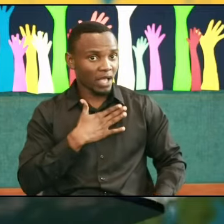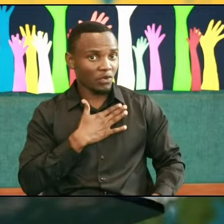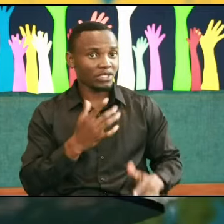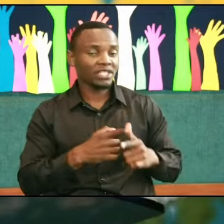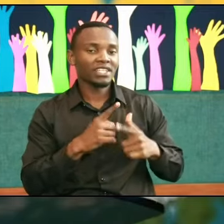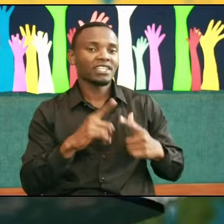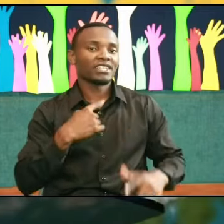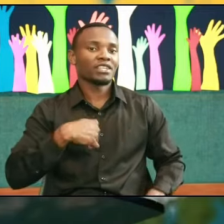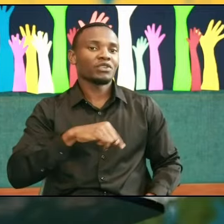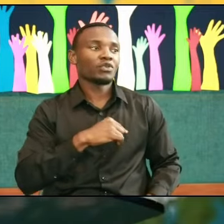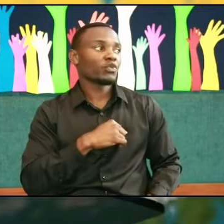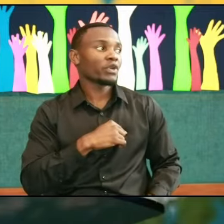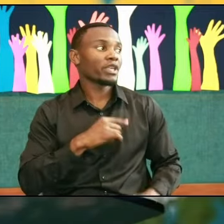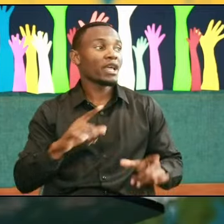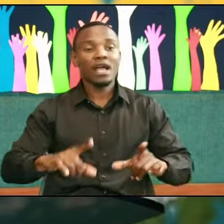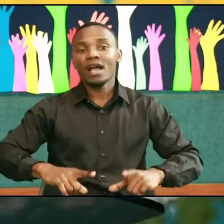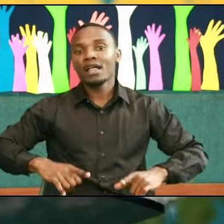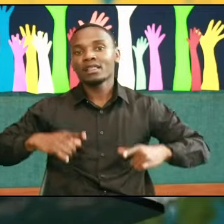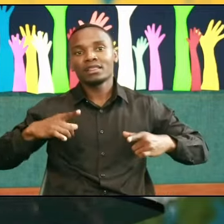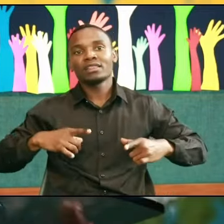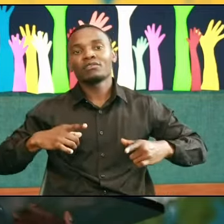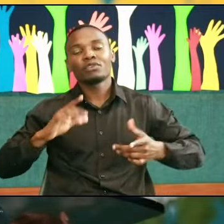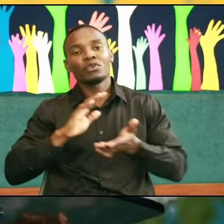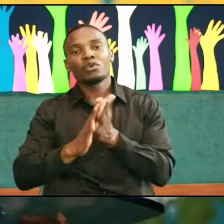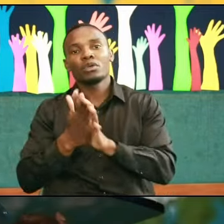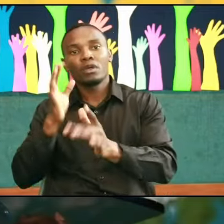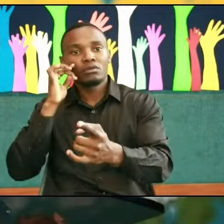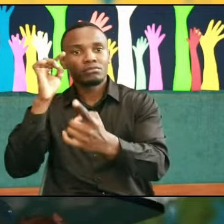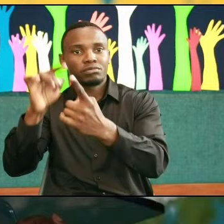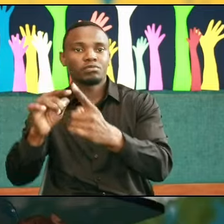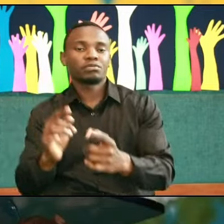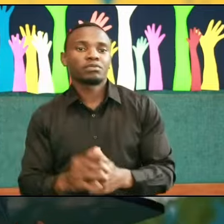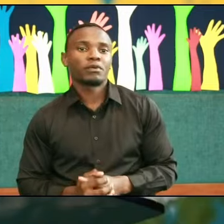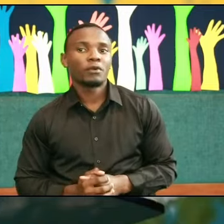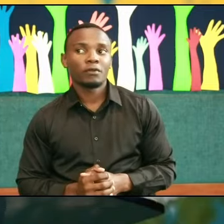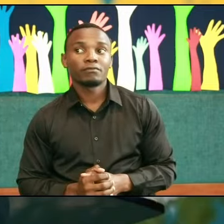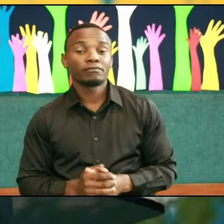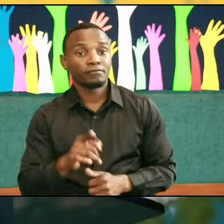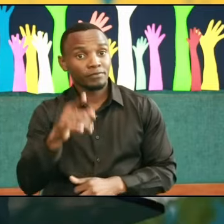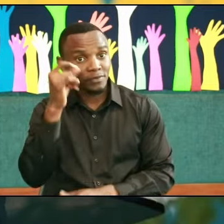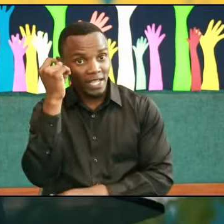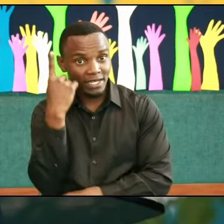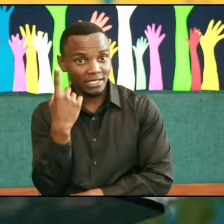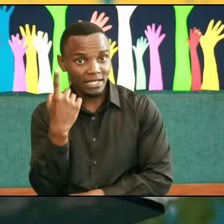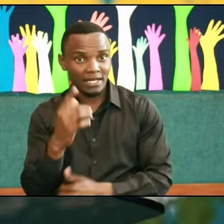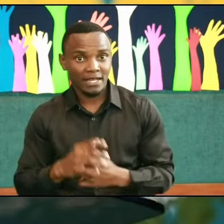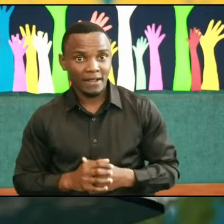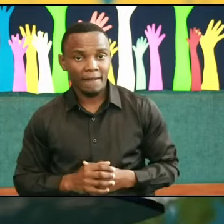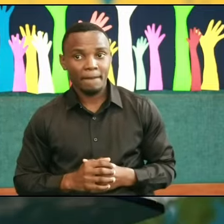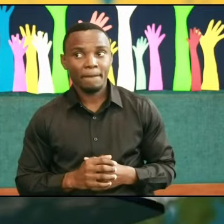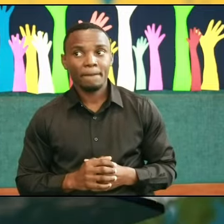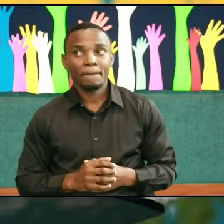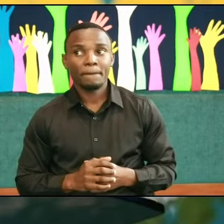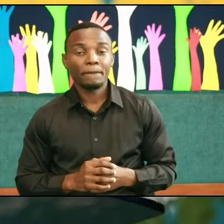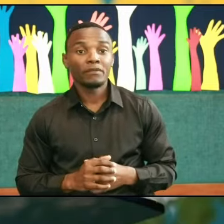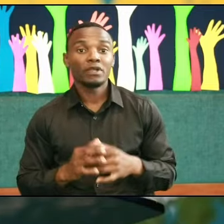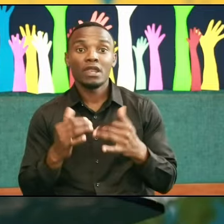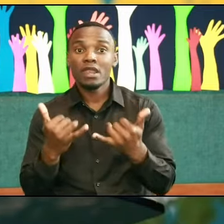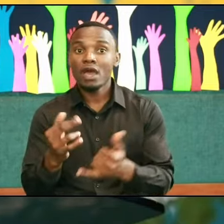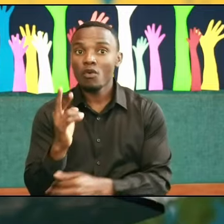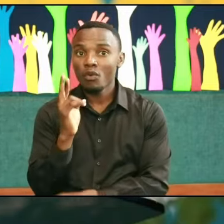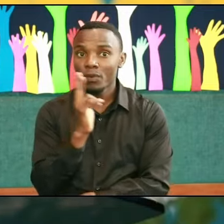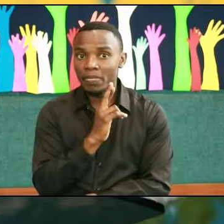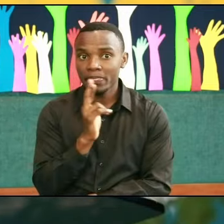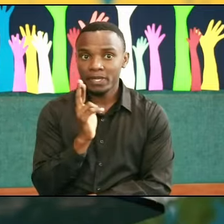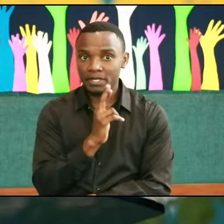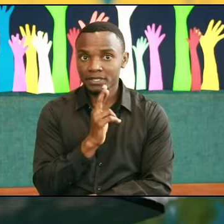are living a Christianity of frivolicity. Does that make sense to us? So the risk,